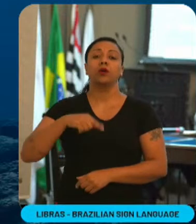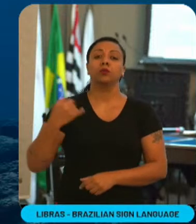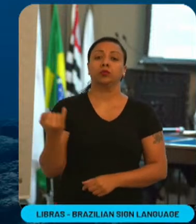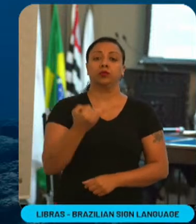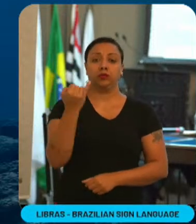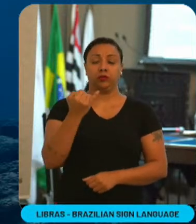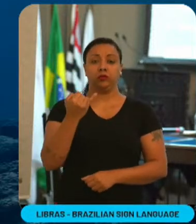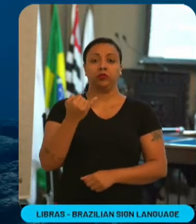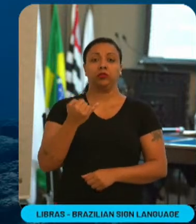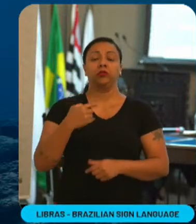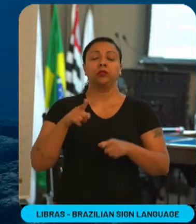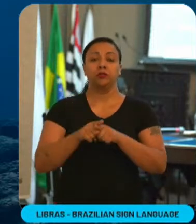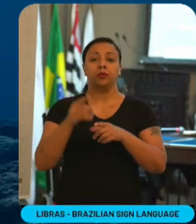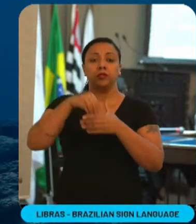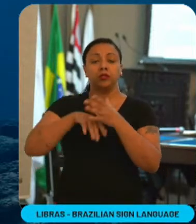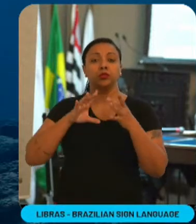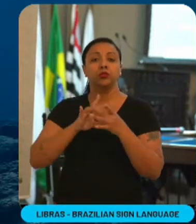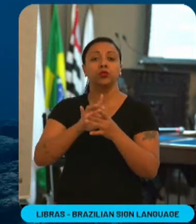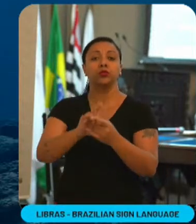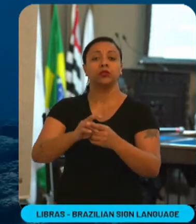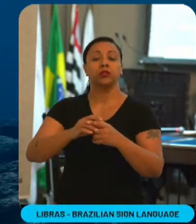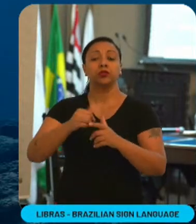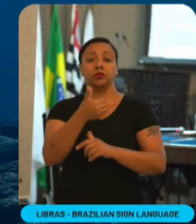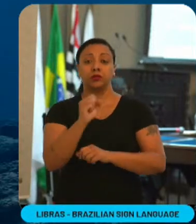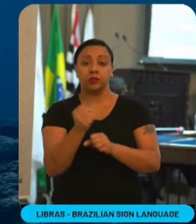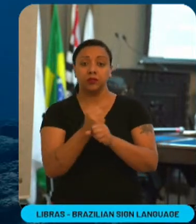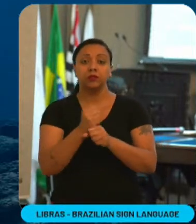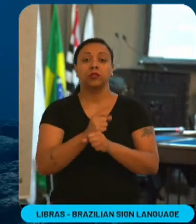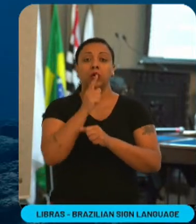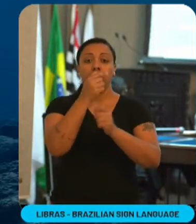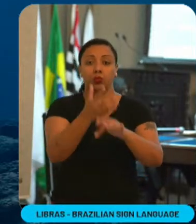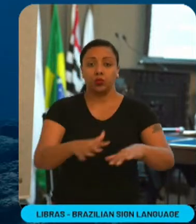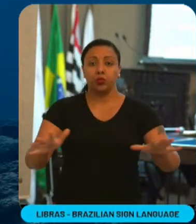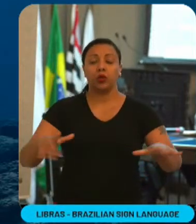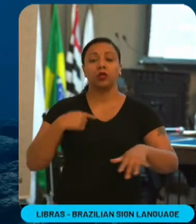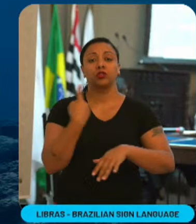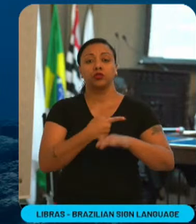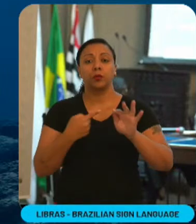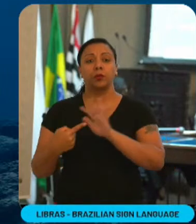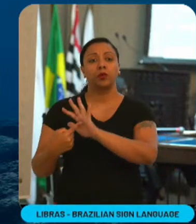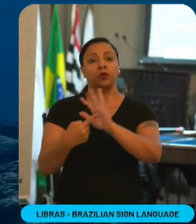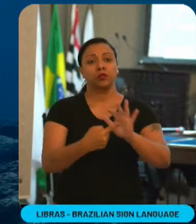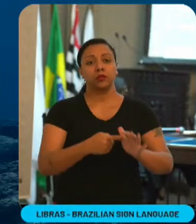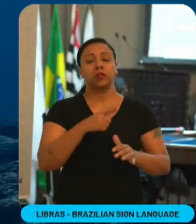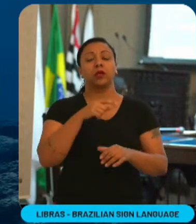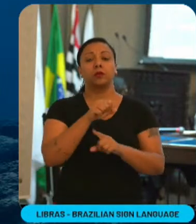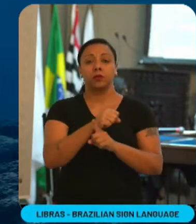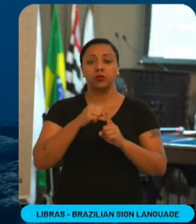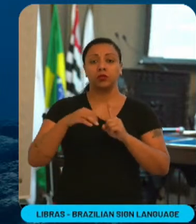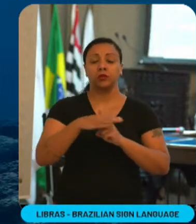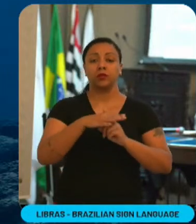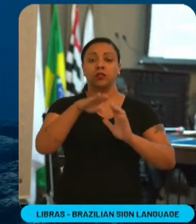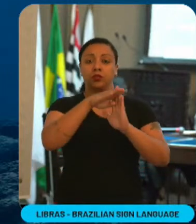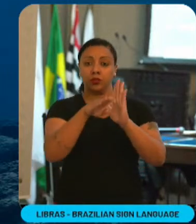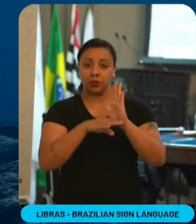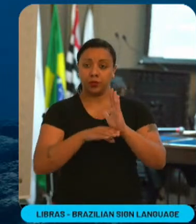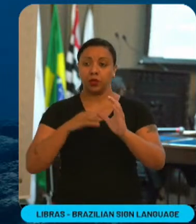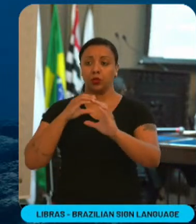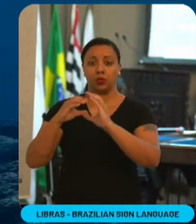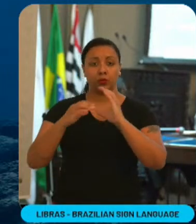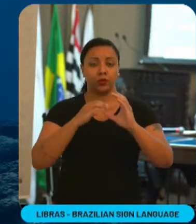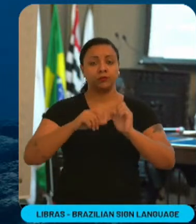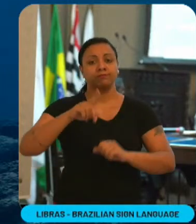know. So it is very important that in the context of the ocean decade, show society,